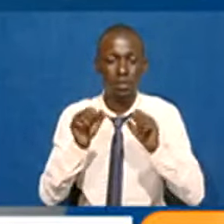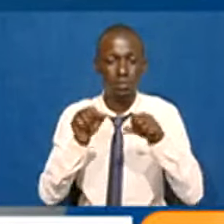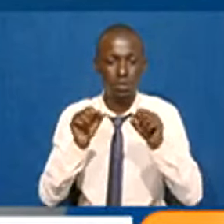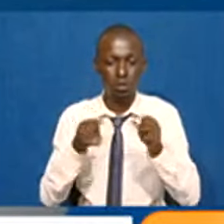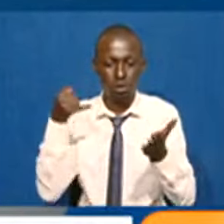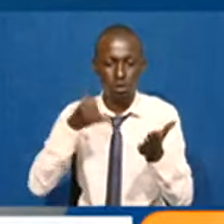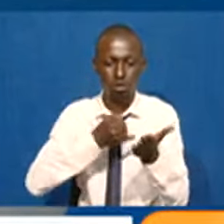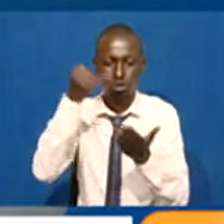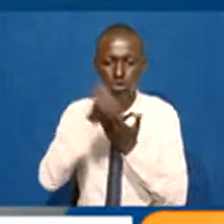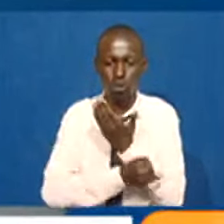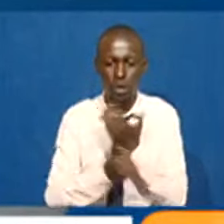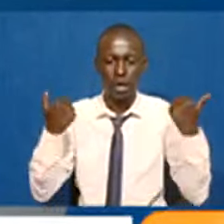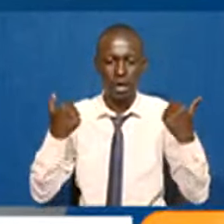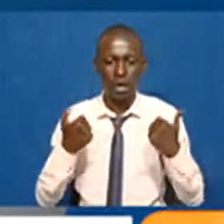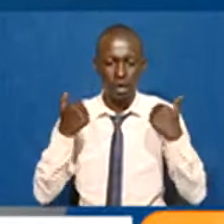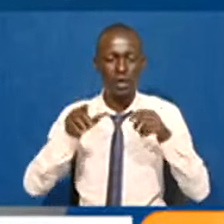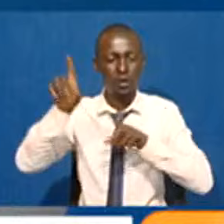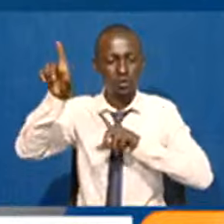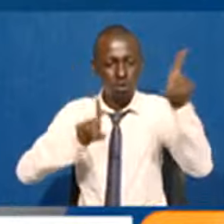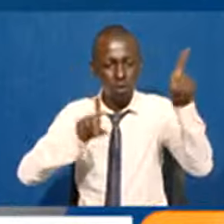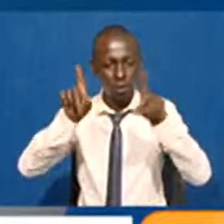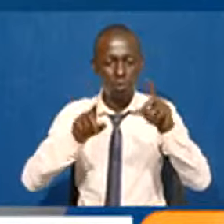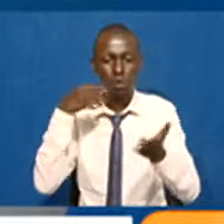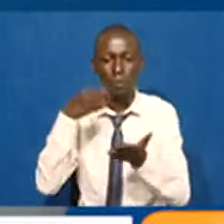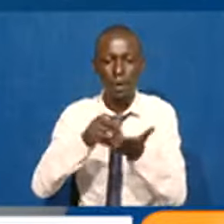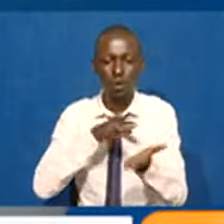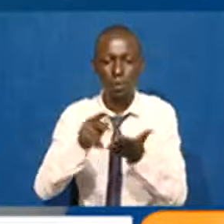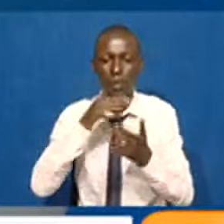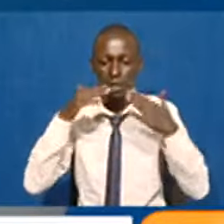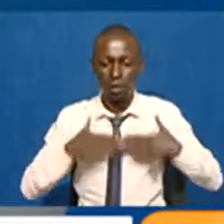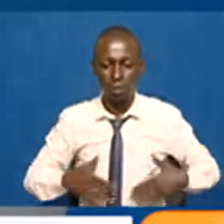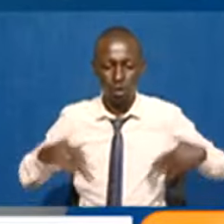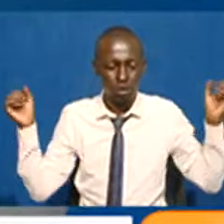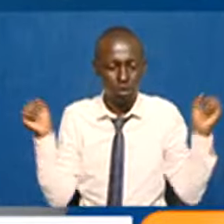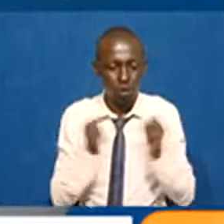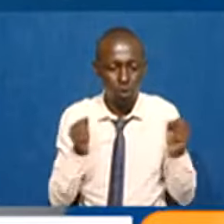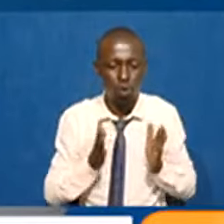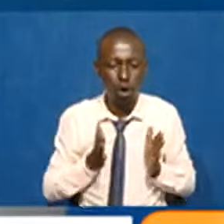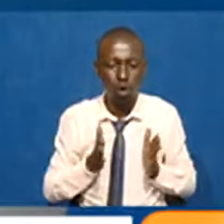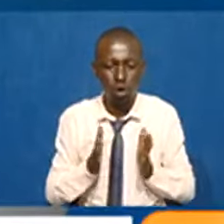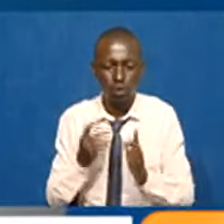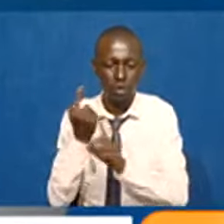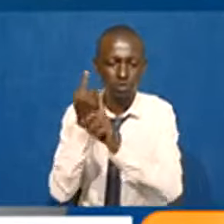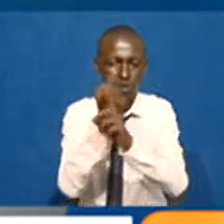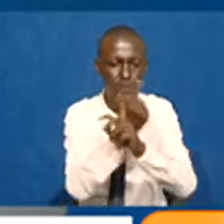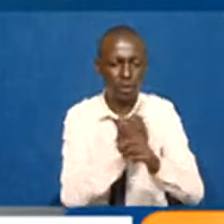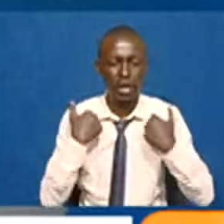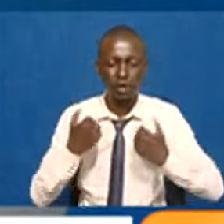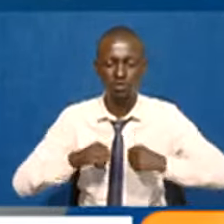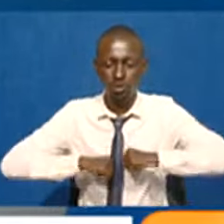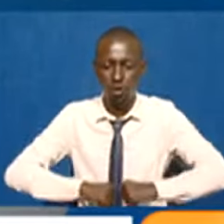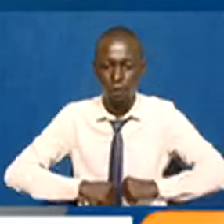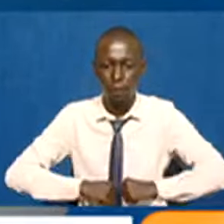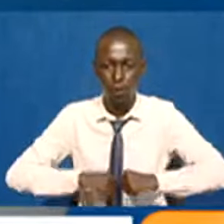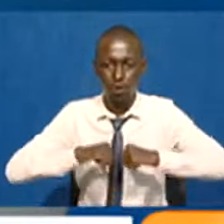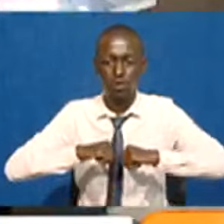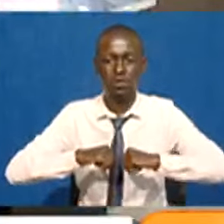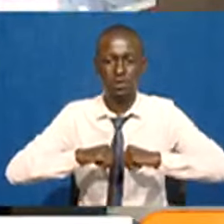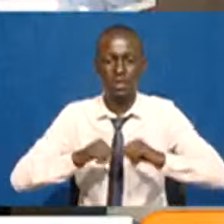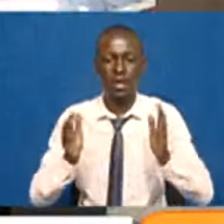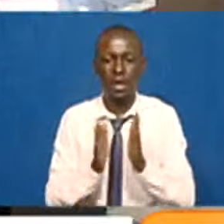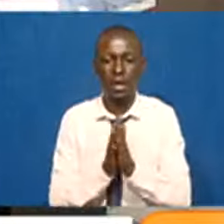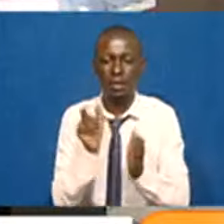in terms of logistics, casket costs, mortuary fees. And they're here with me. John Onyango Otolo is the CEO of KUPA Kenya, and Paul Ogola, KUPA